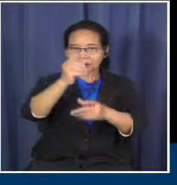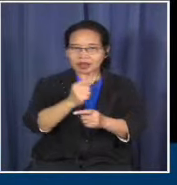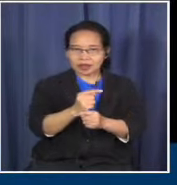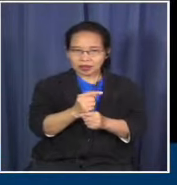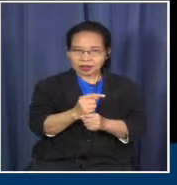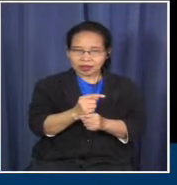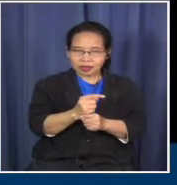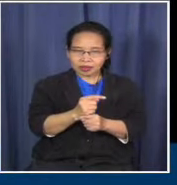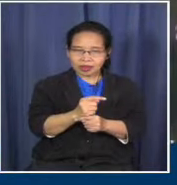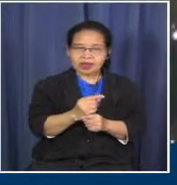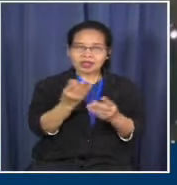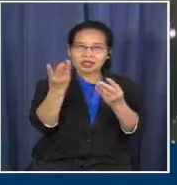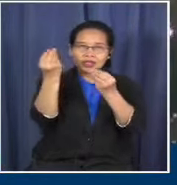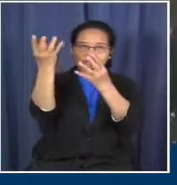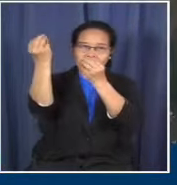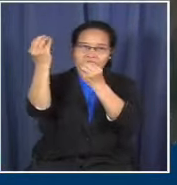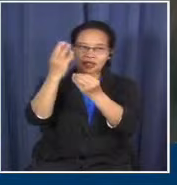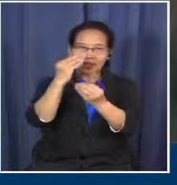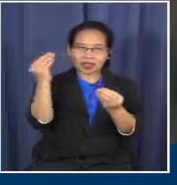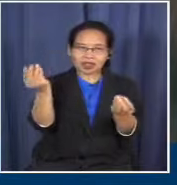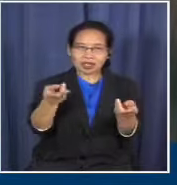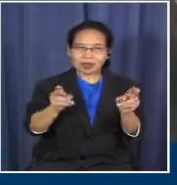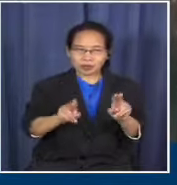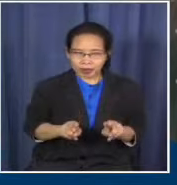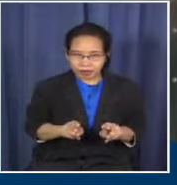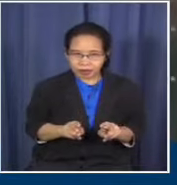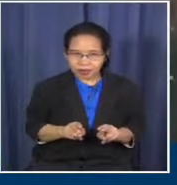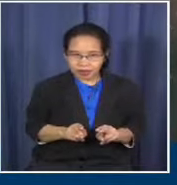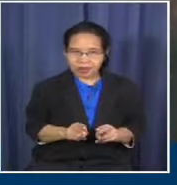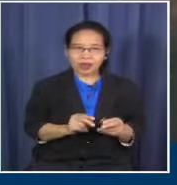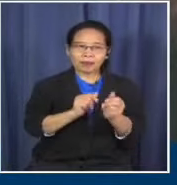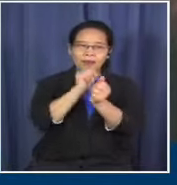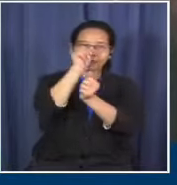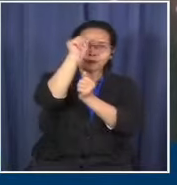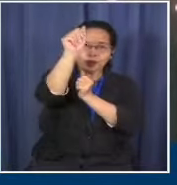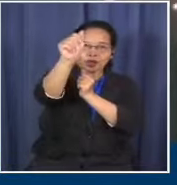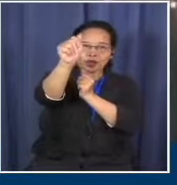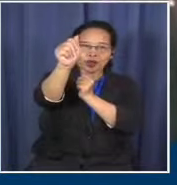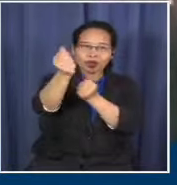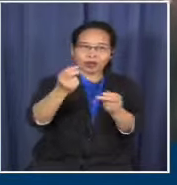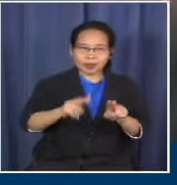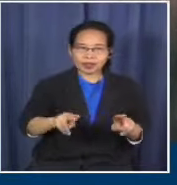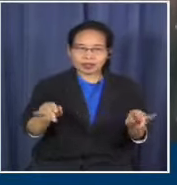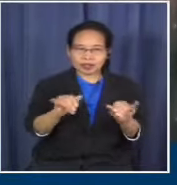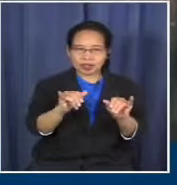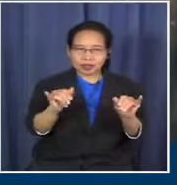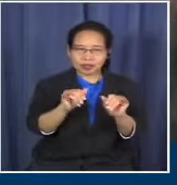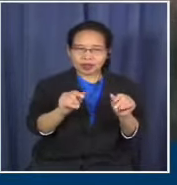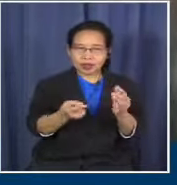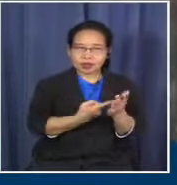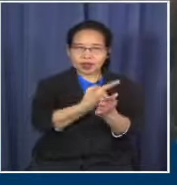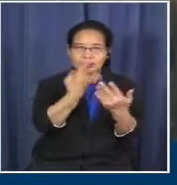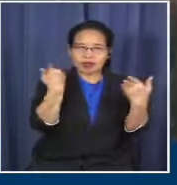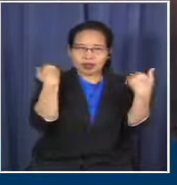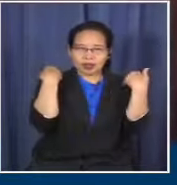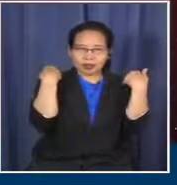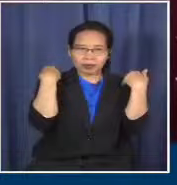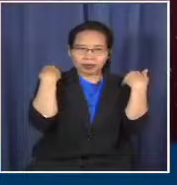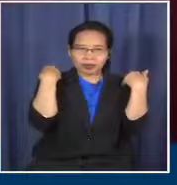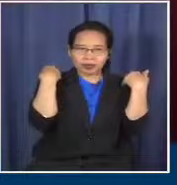James Webb Space Telescope. They're able to get details and happenings